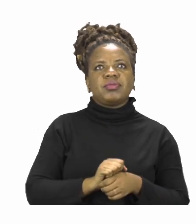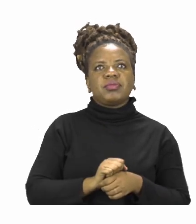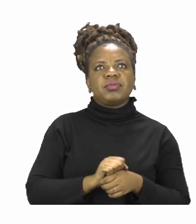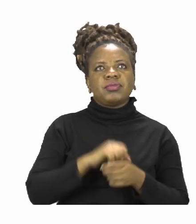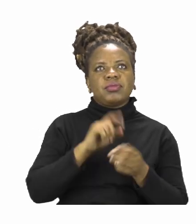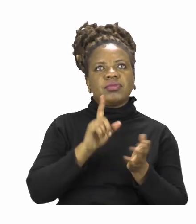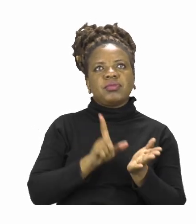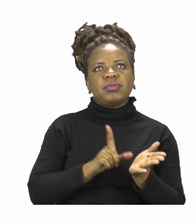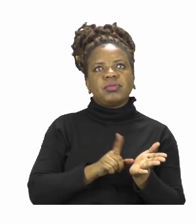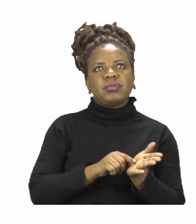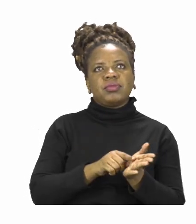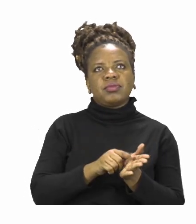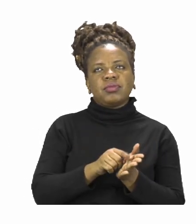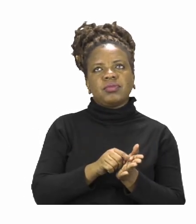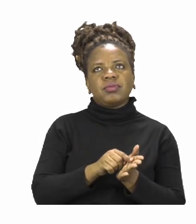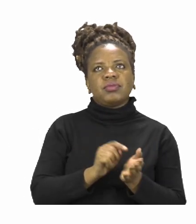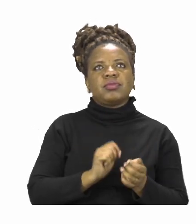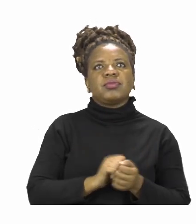Virus.